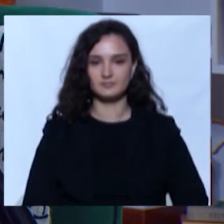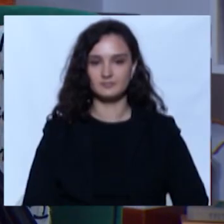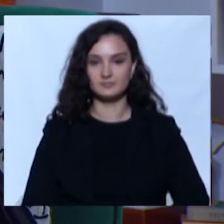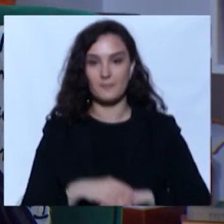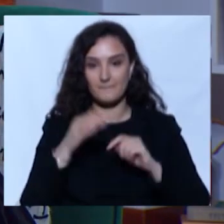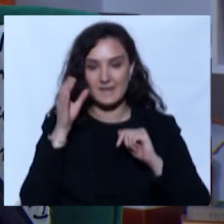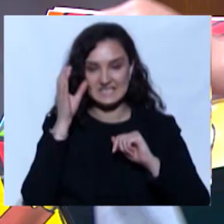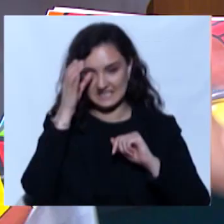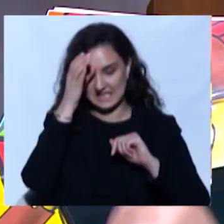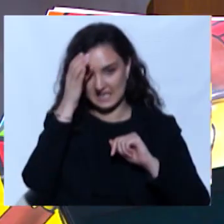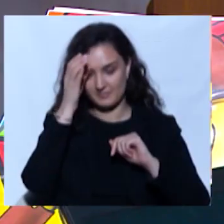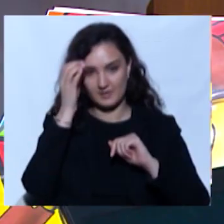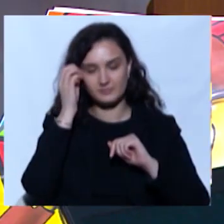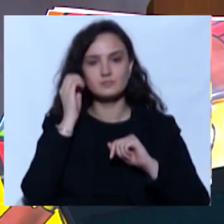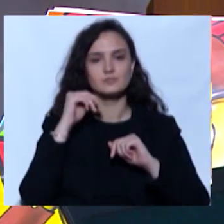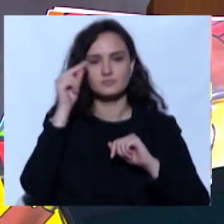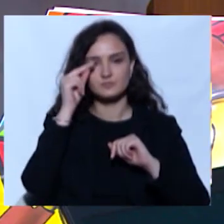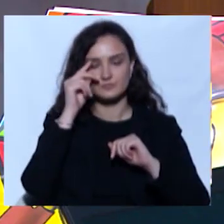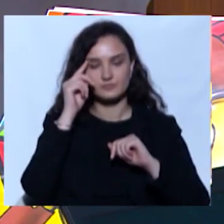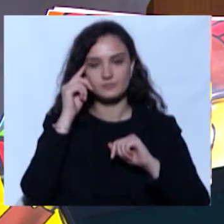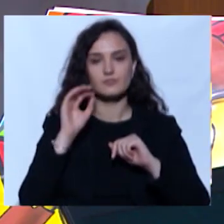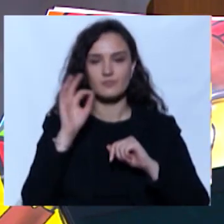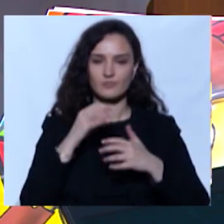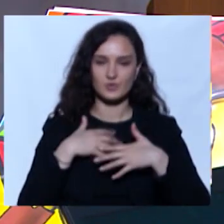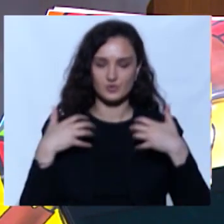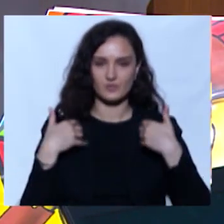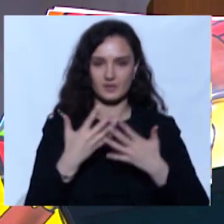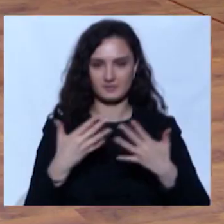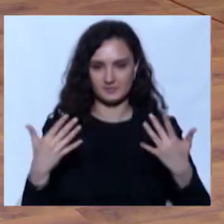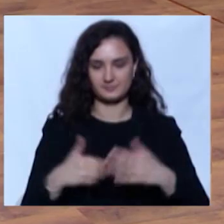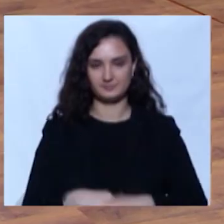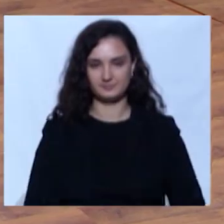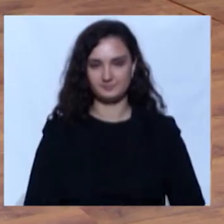Science. In science, we learn about animals.